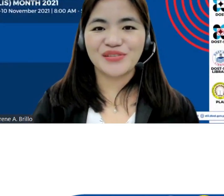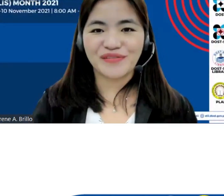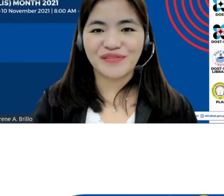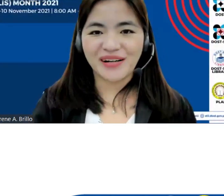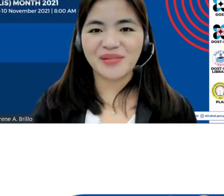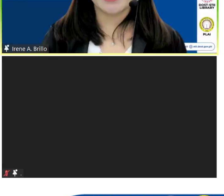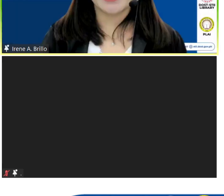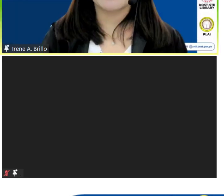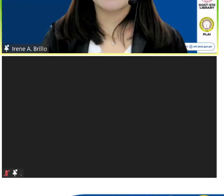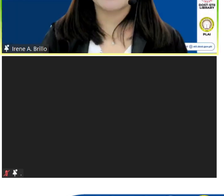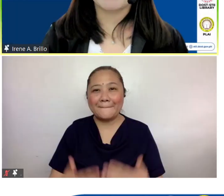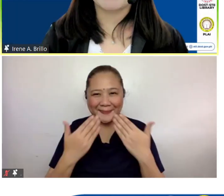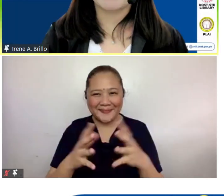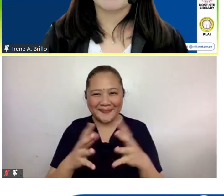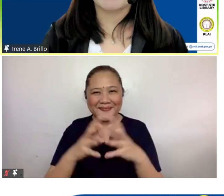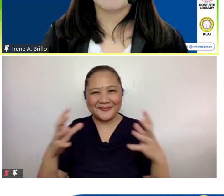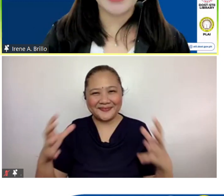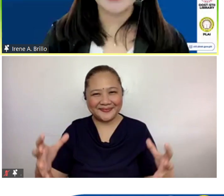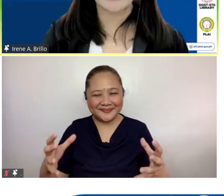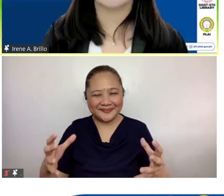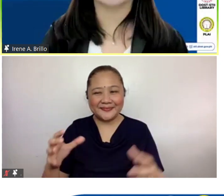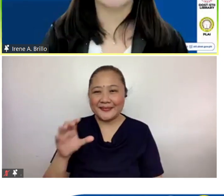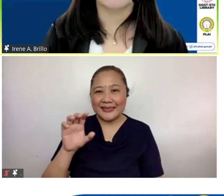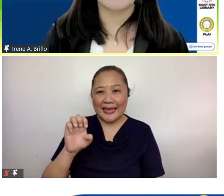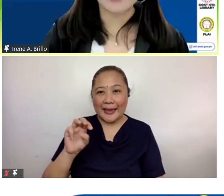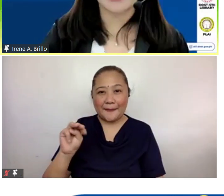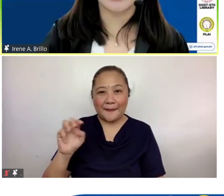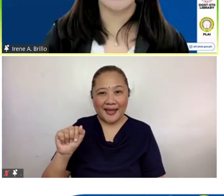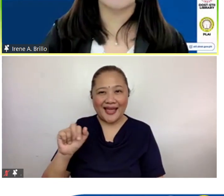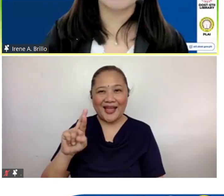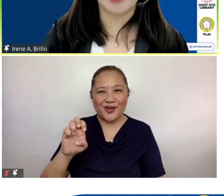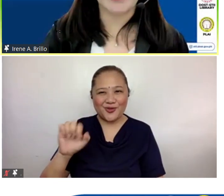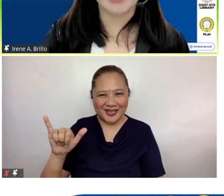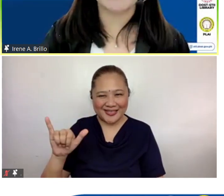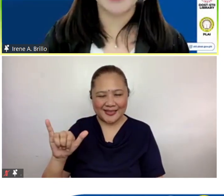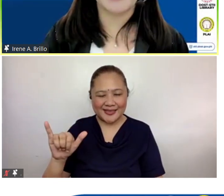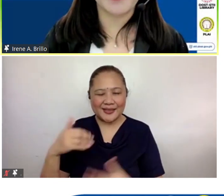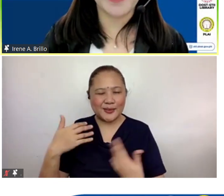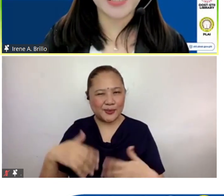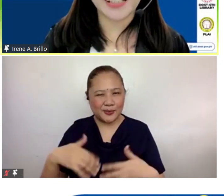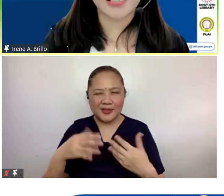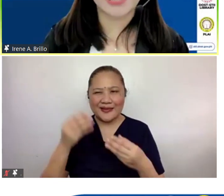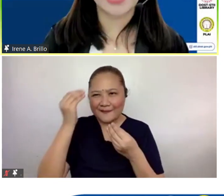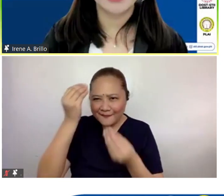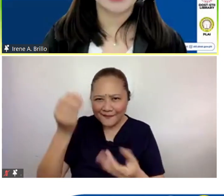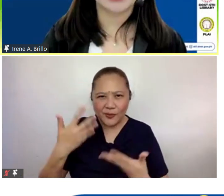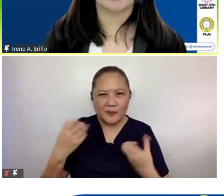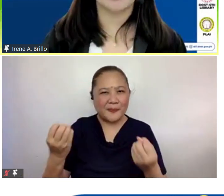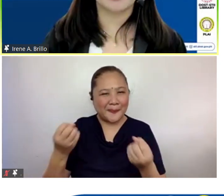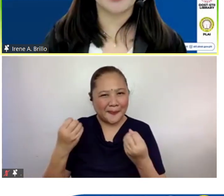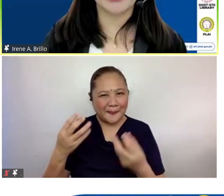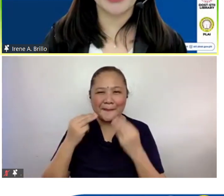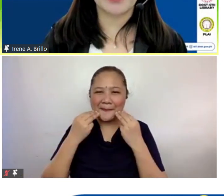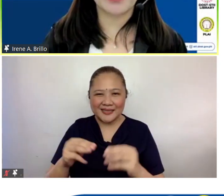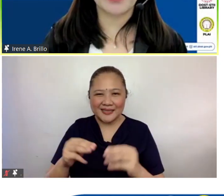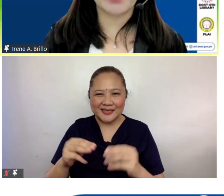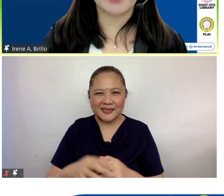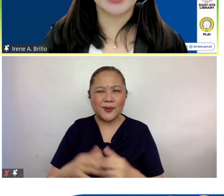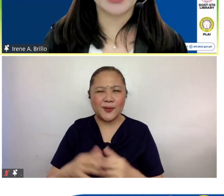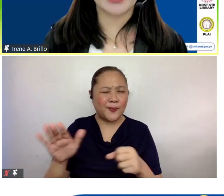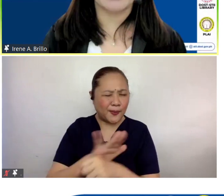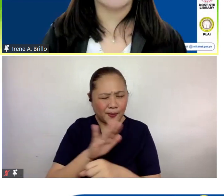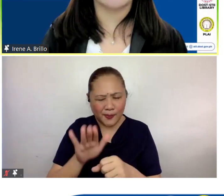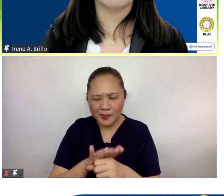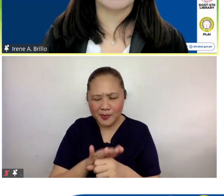Thank you very much, Ma'am Emma Ray. That was a very informative message. So punong-puno po